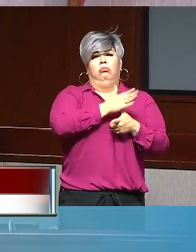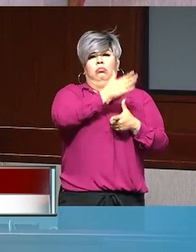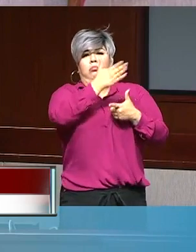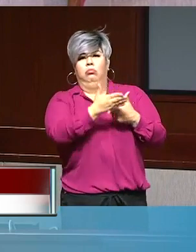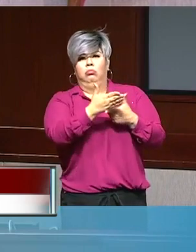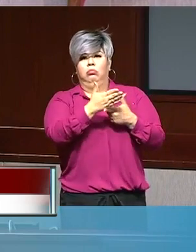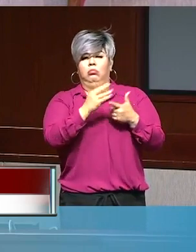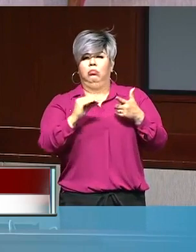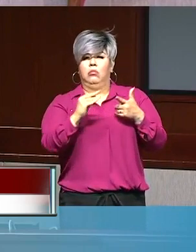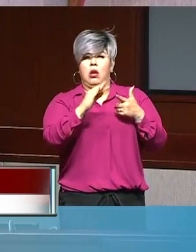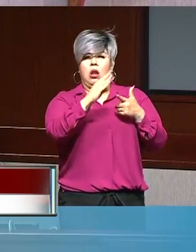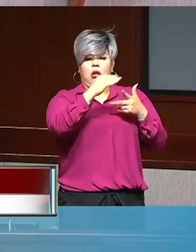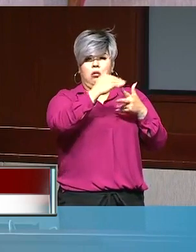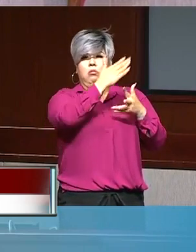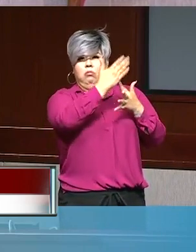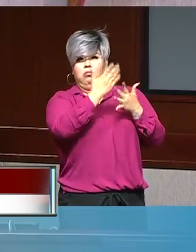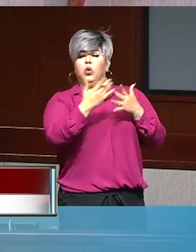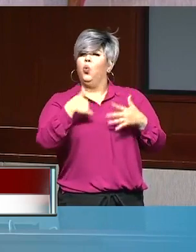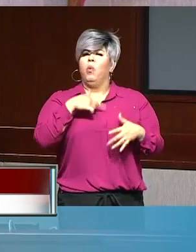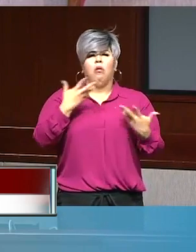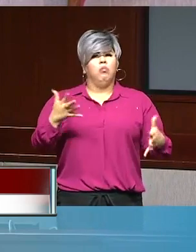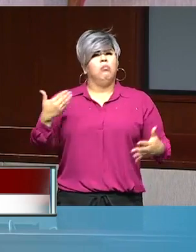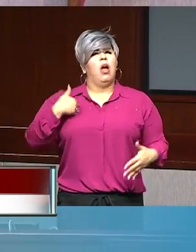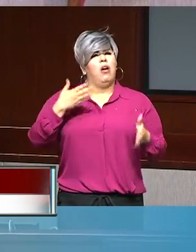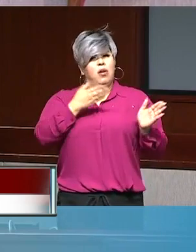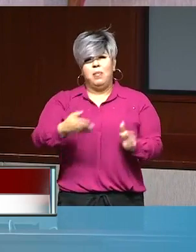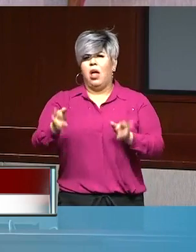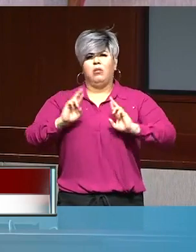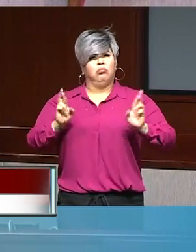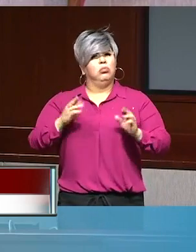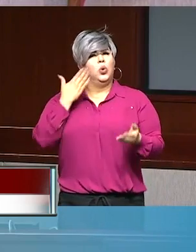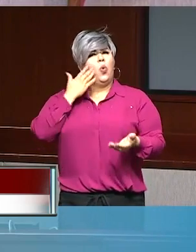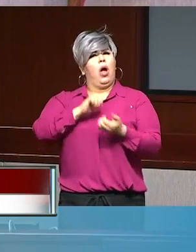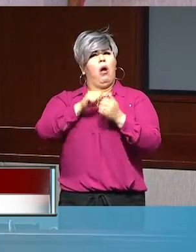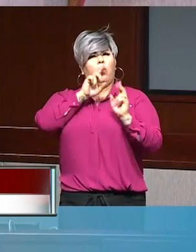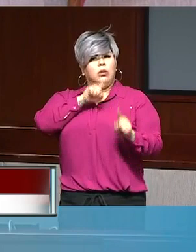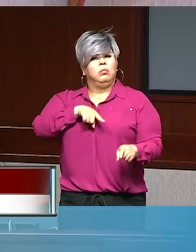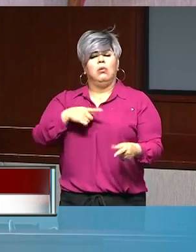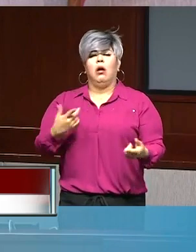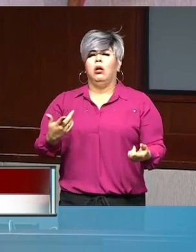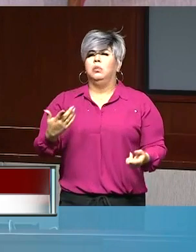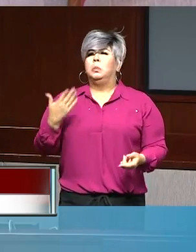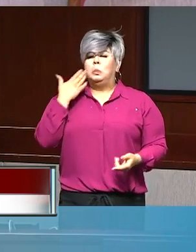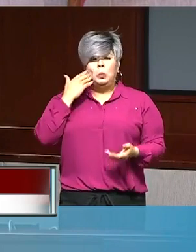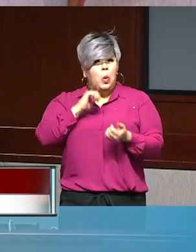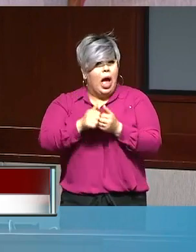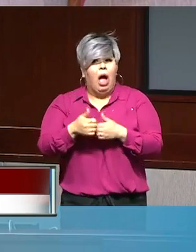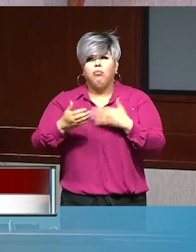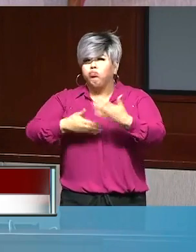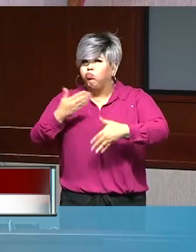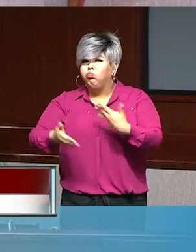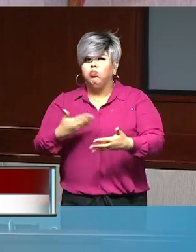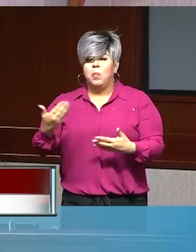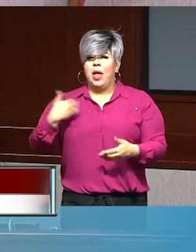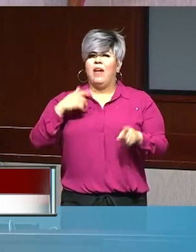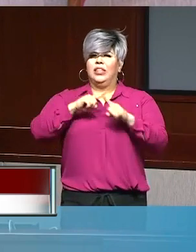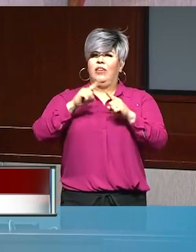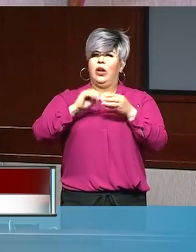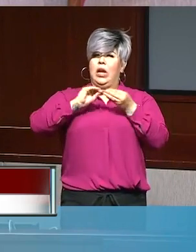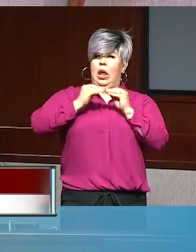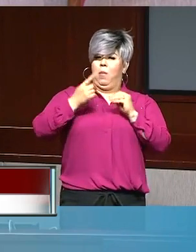of that. And so it is a very clear plan. We know where we're headed. We know what our pathway is, and there are triggers along the